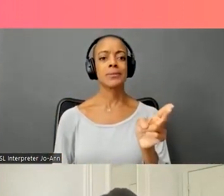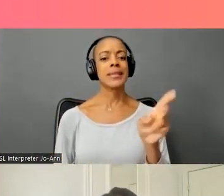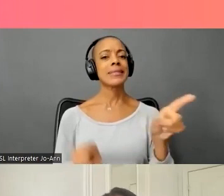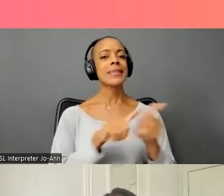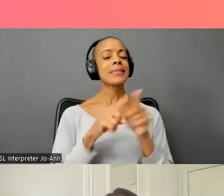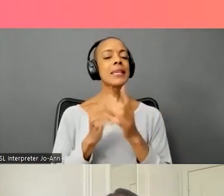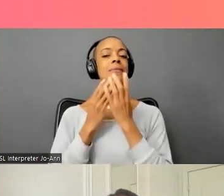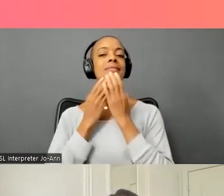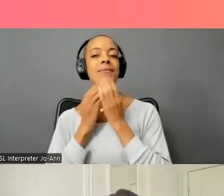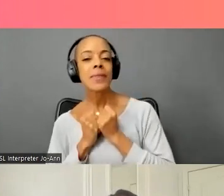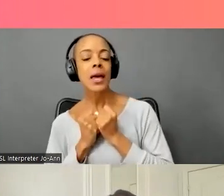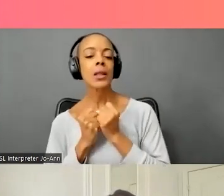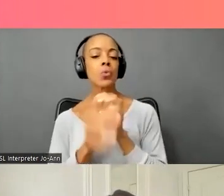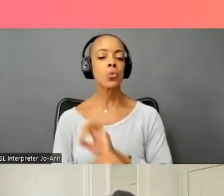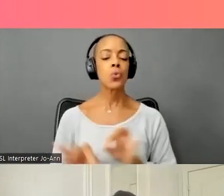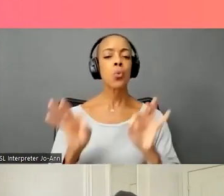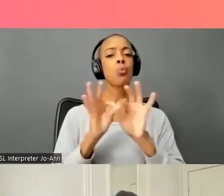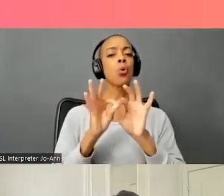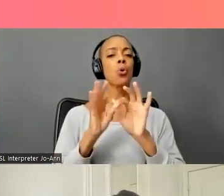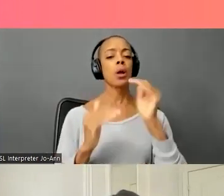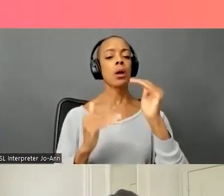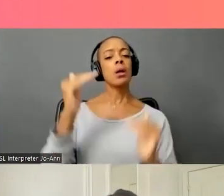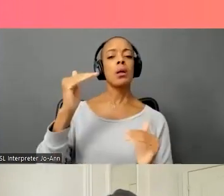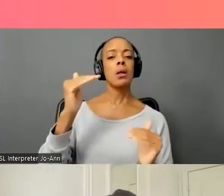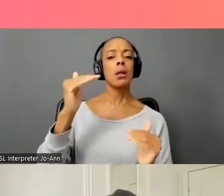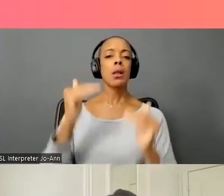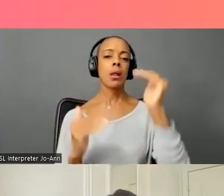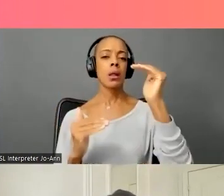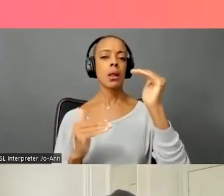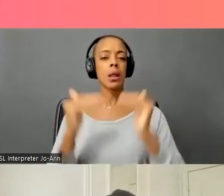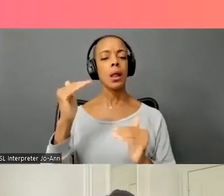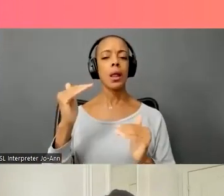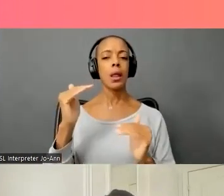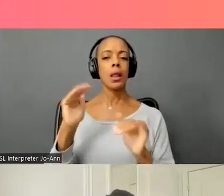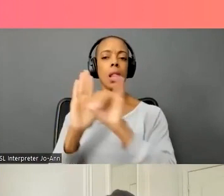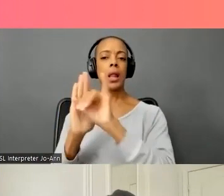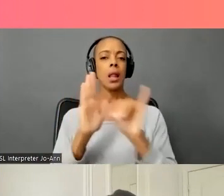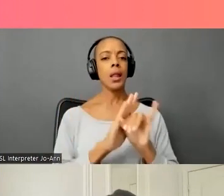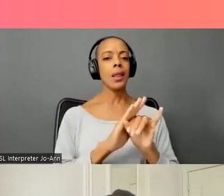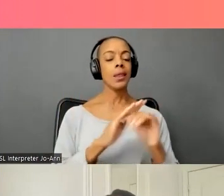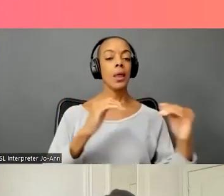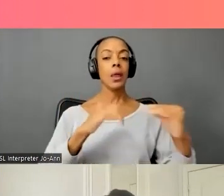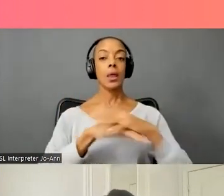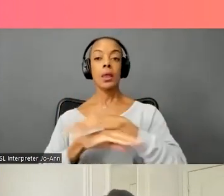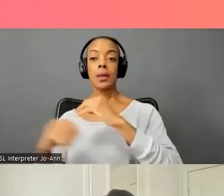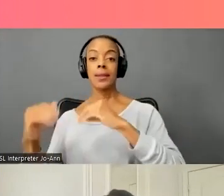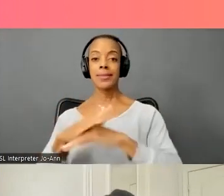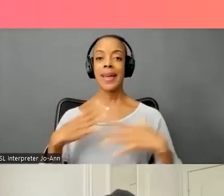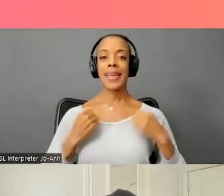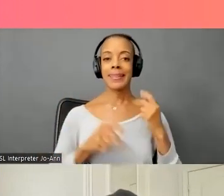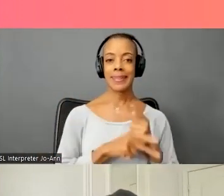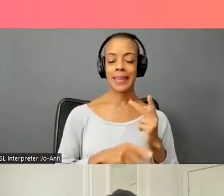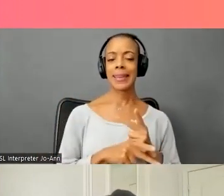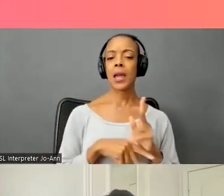value, importance, or stock on what it's not visible to the naked eye. So this actually bleeds into healthcare. And then, of course, it